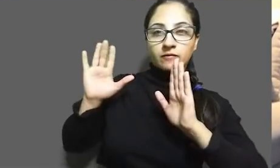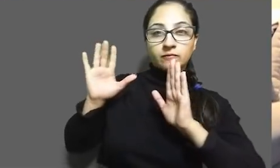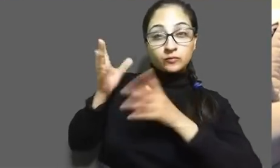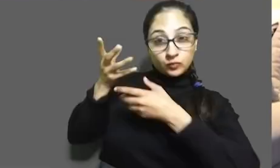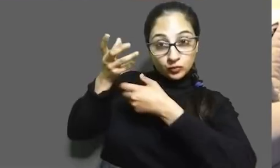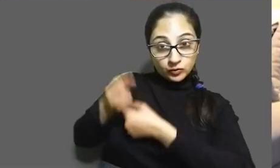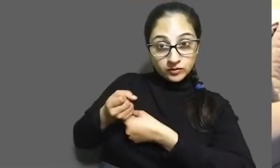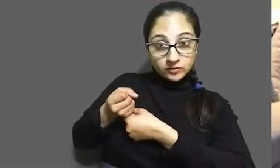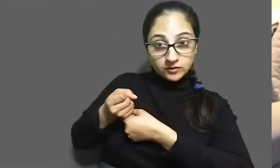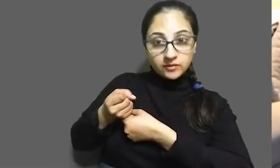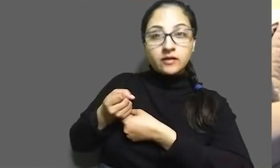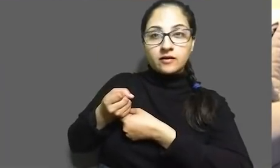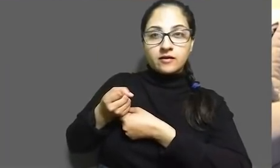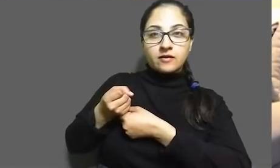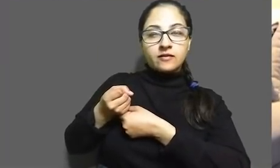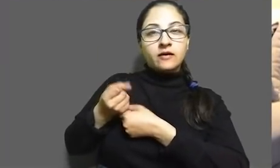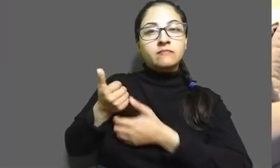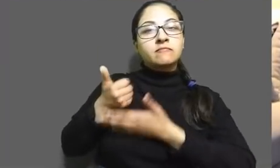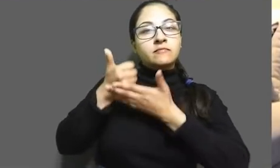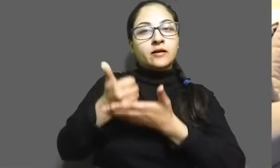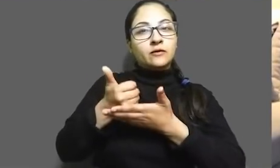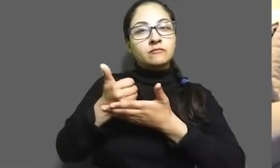ibadat, service.